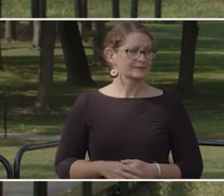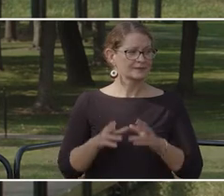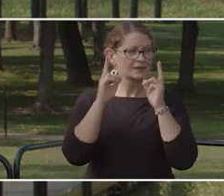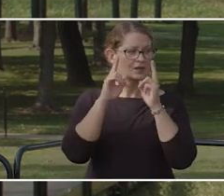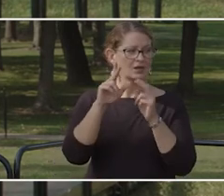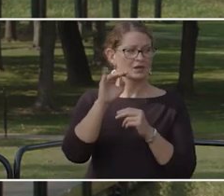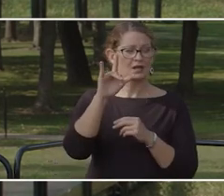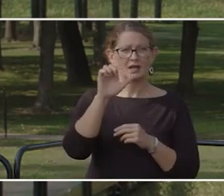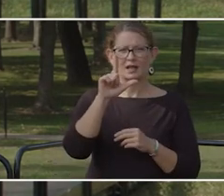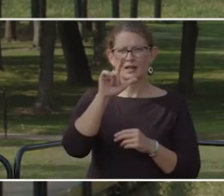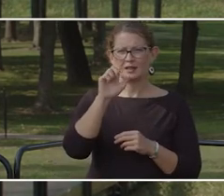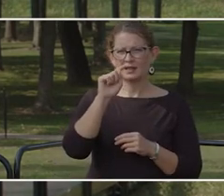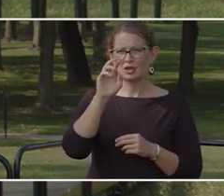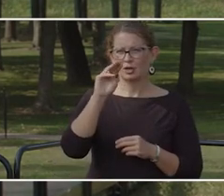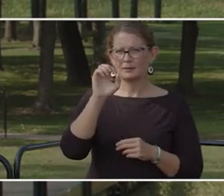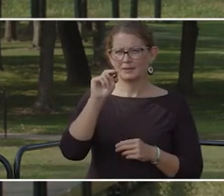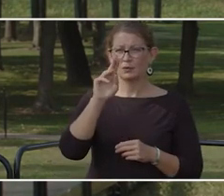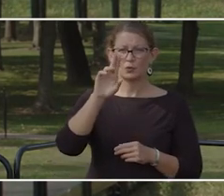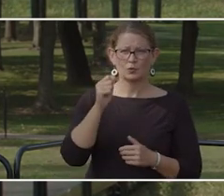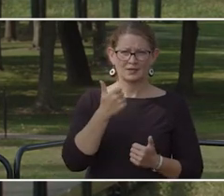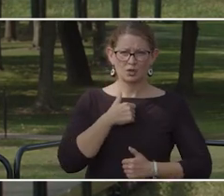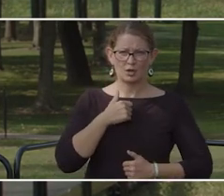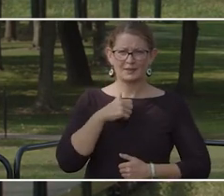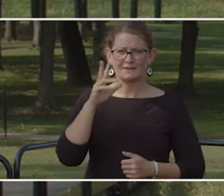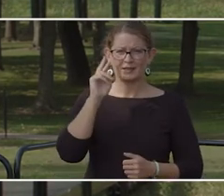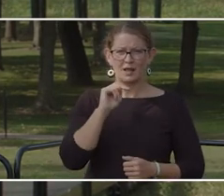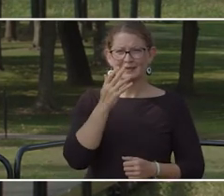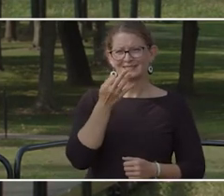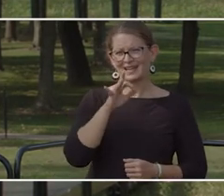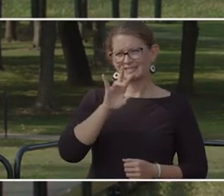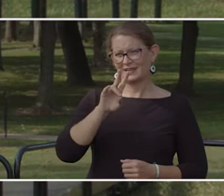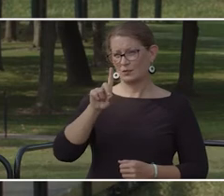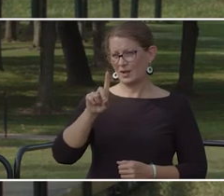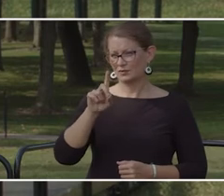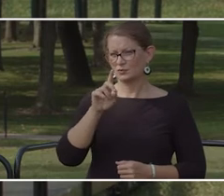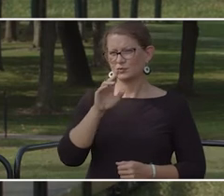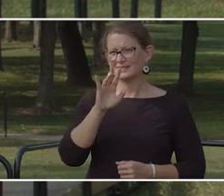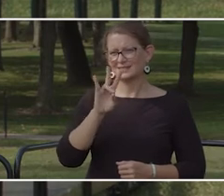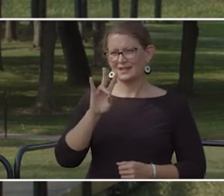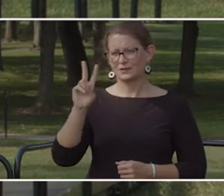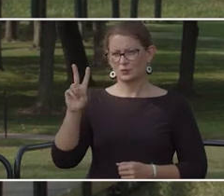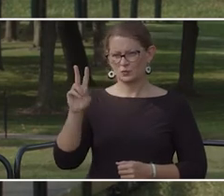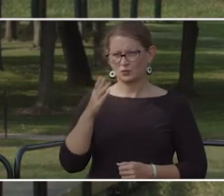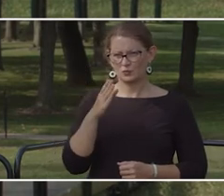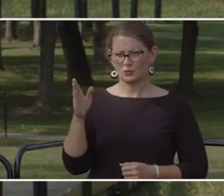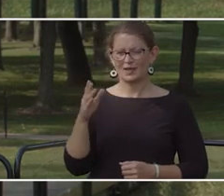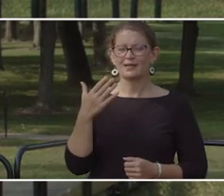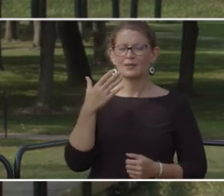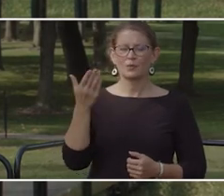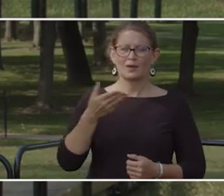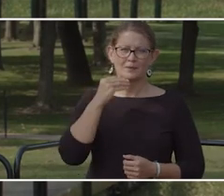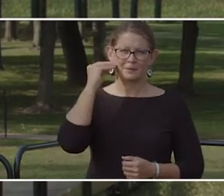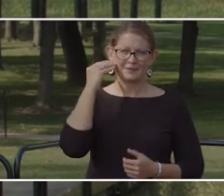Honoring Kyle Letterman, U.S. Army, Vietnam, 1971 to 1972. Welcome